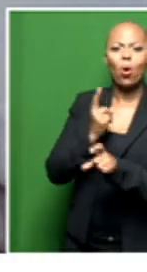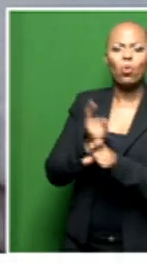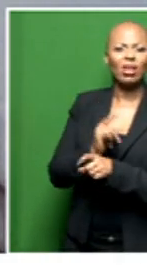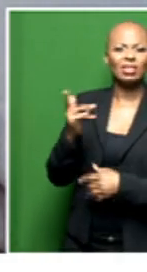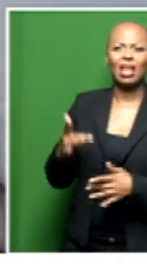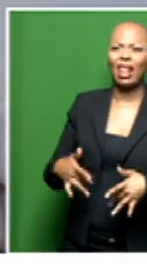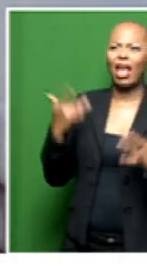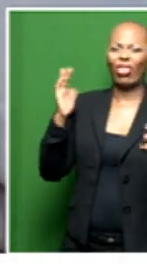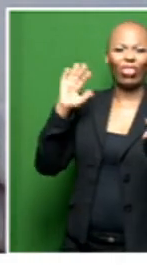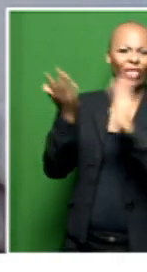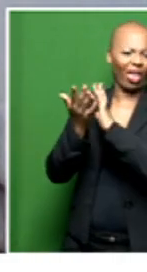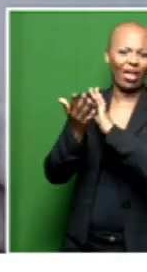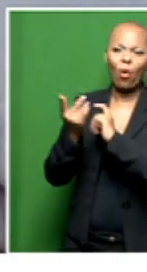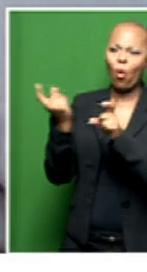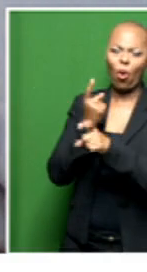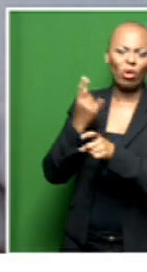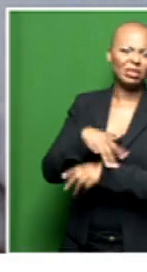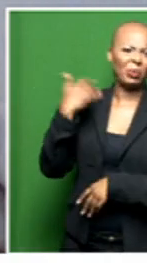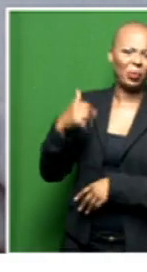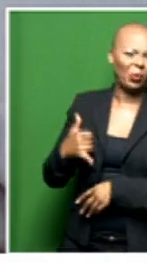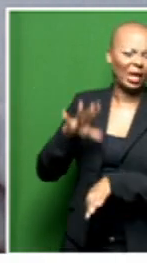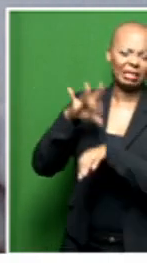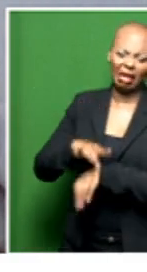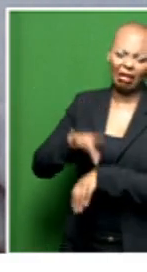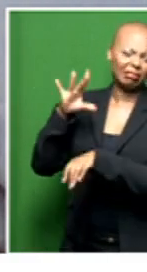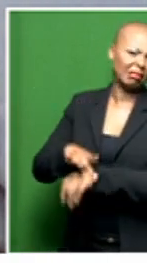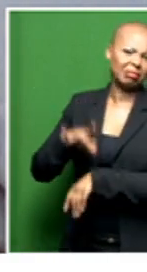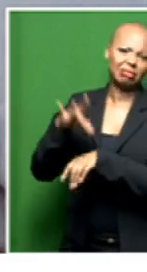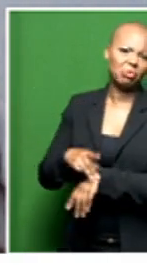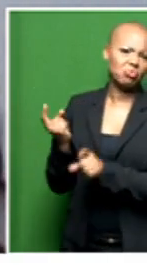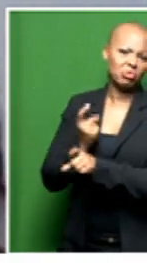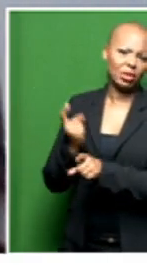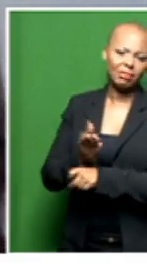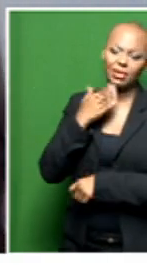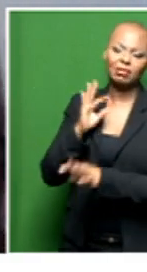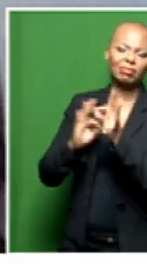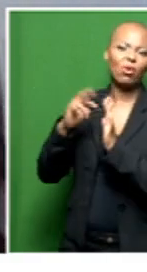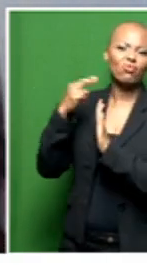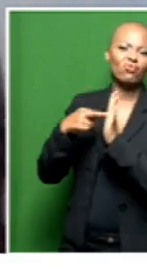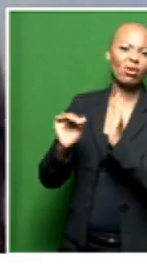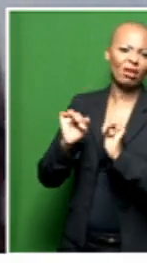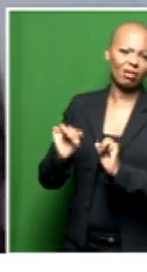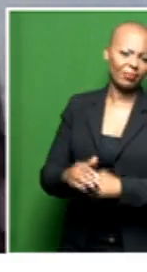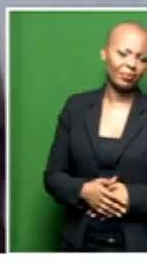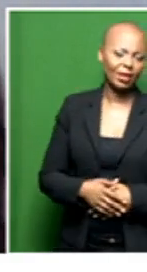Unpack for us these freak accidents and the role it plays in her addiction. So basically,